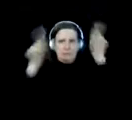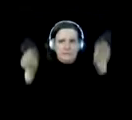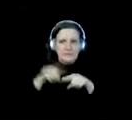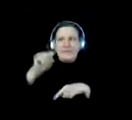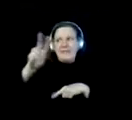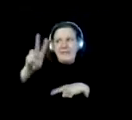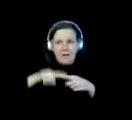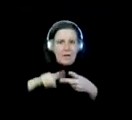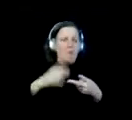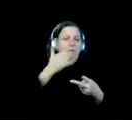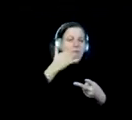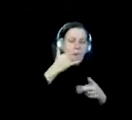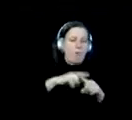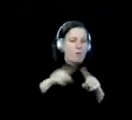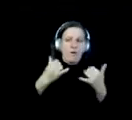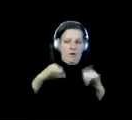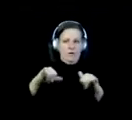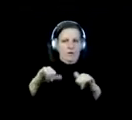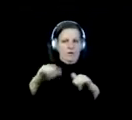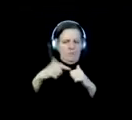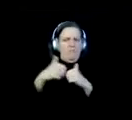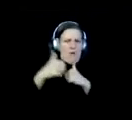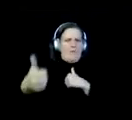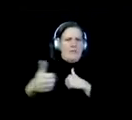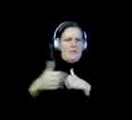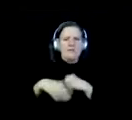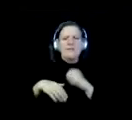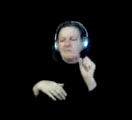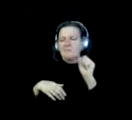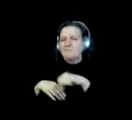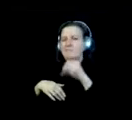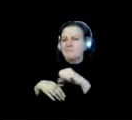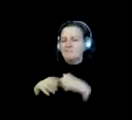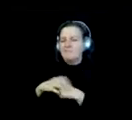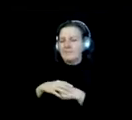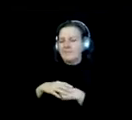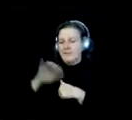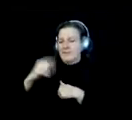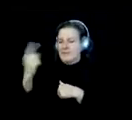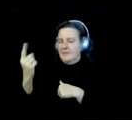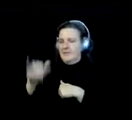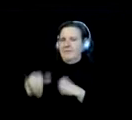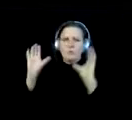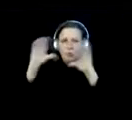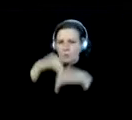still quite distant. Yeah, that was just so strange,